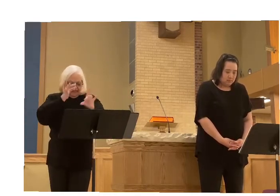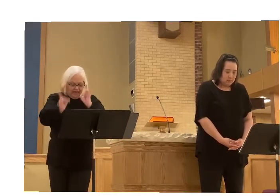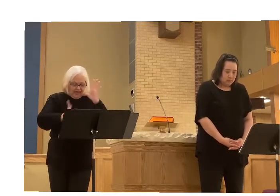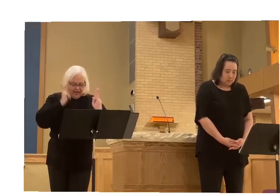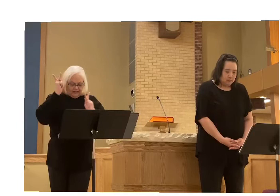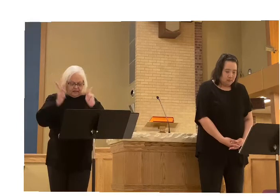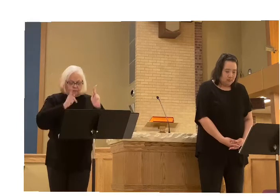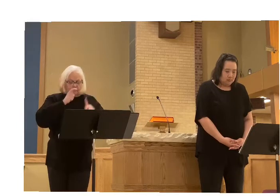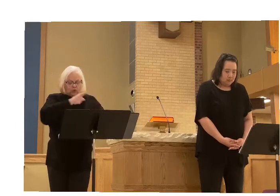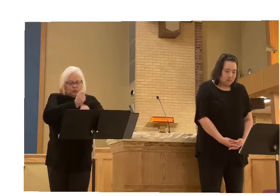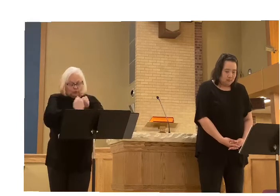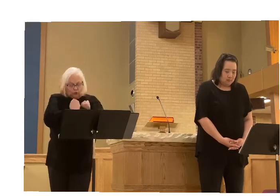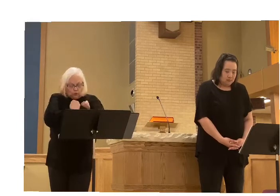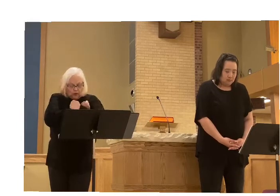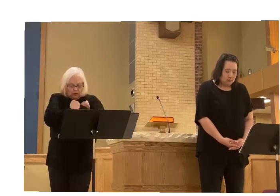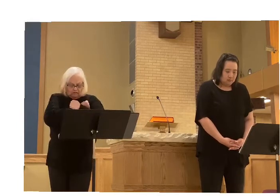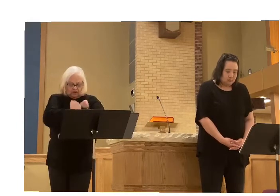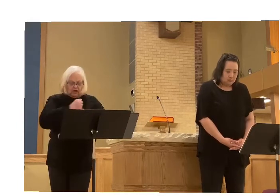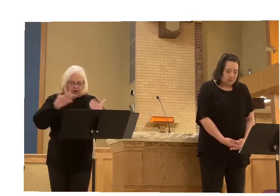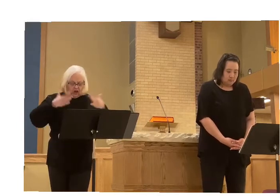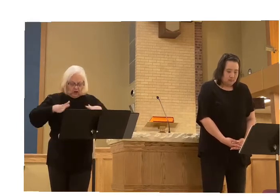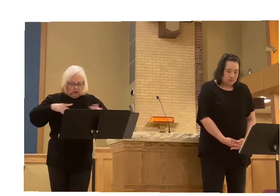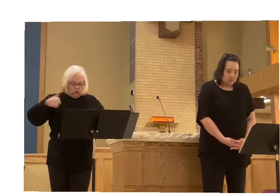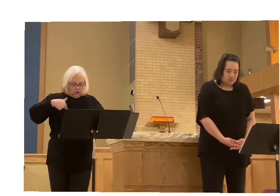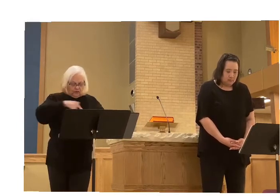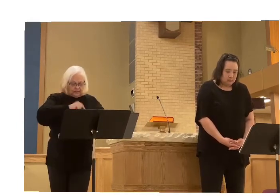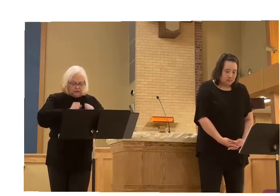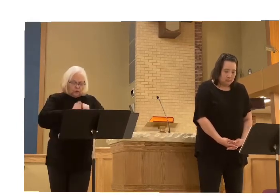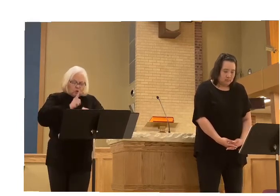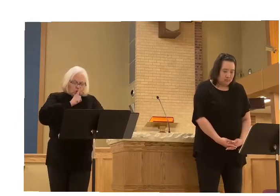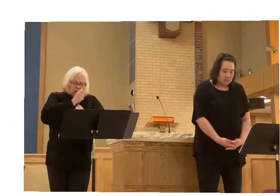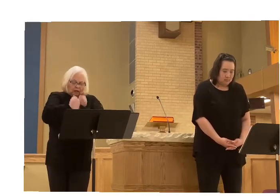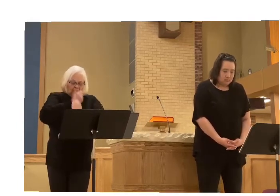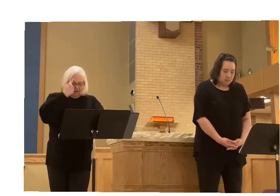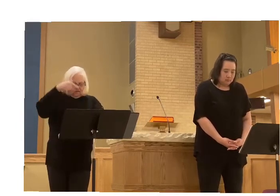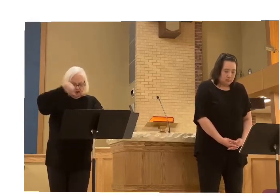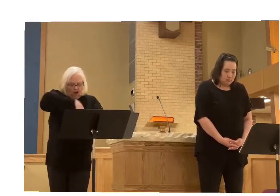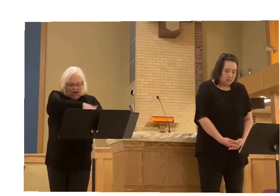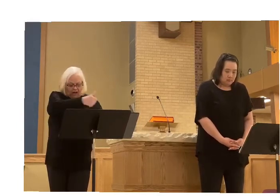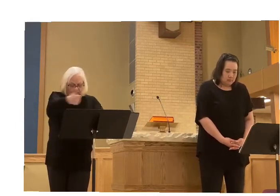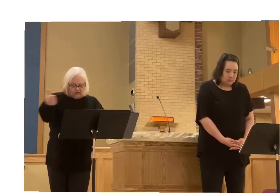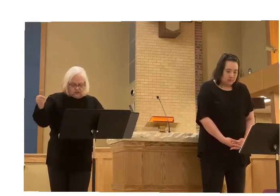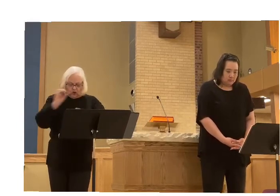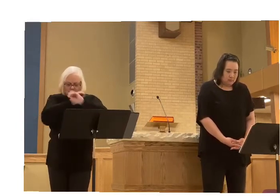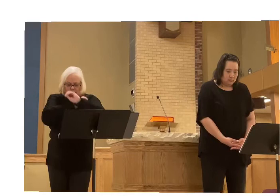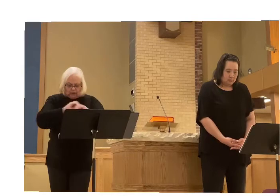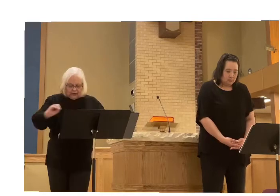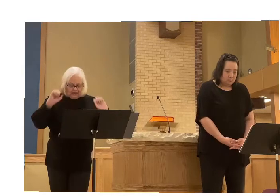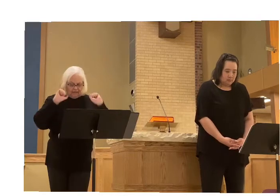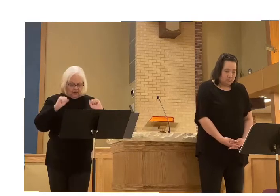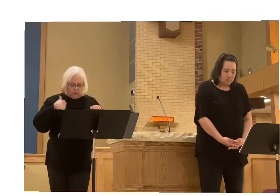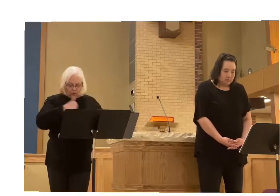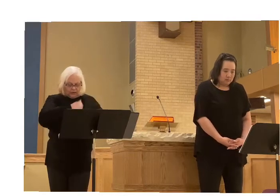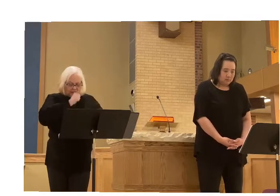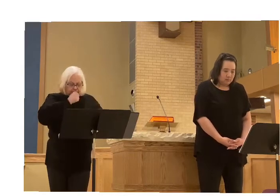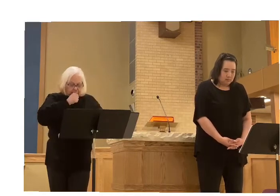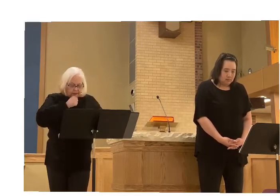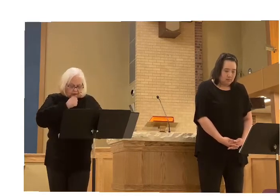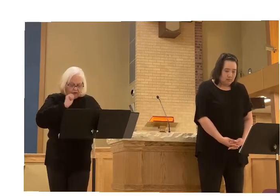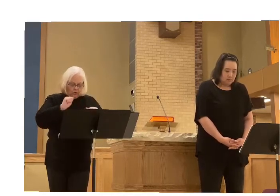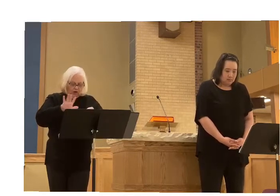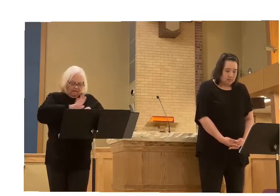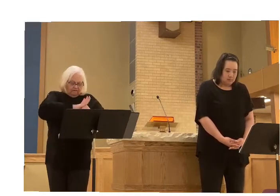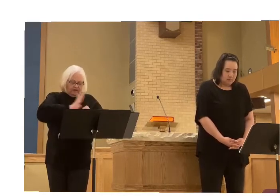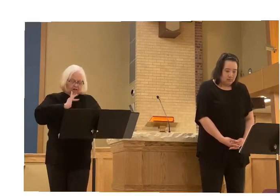loved. Clothe us with genuine love of others, so that nothing we suffer may ever fill our hearts